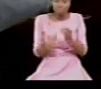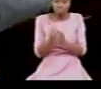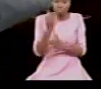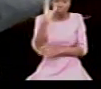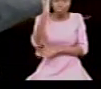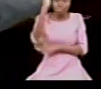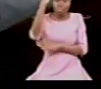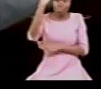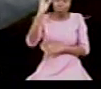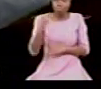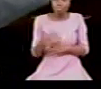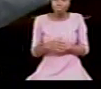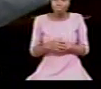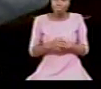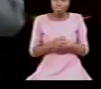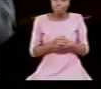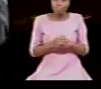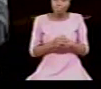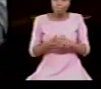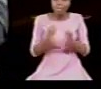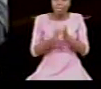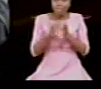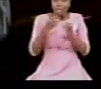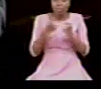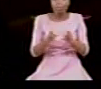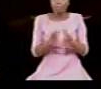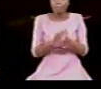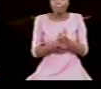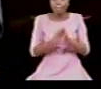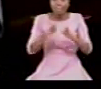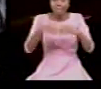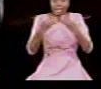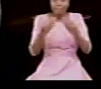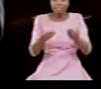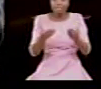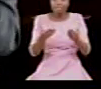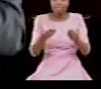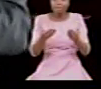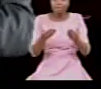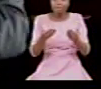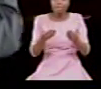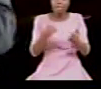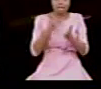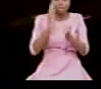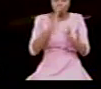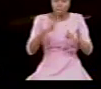hundreds. That's the rule. Give. Given unto you,